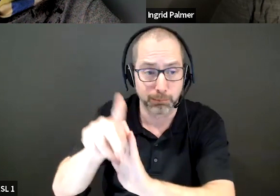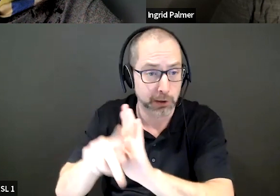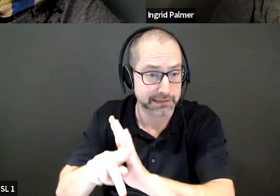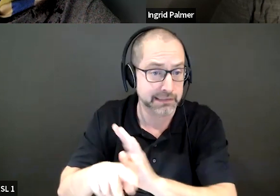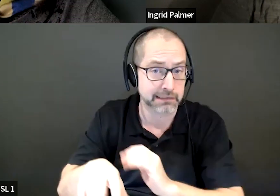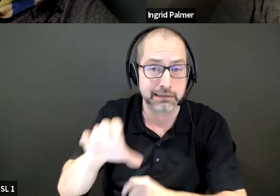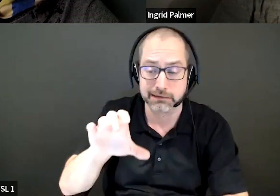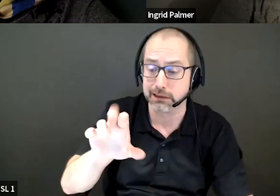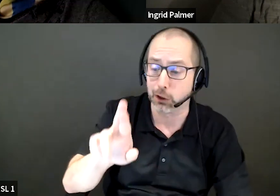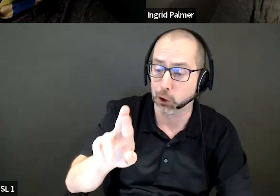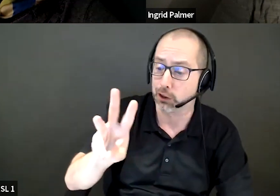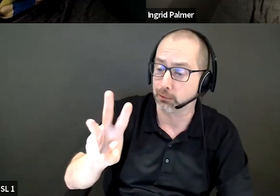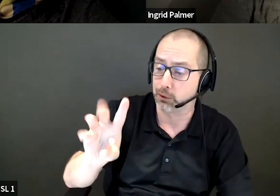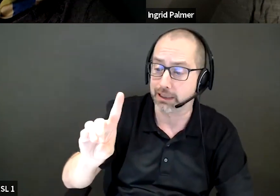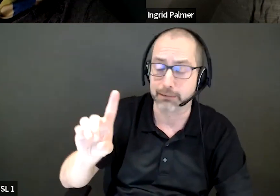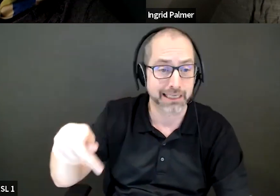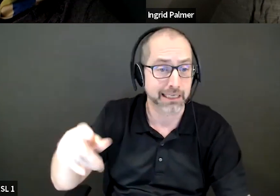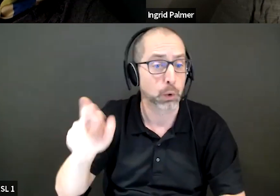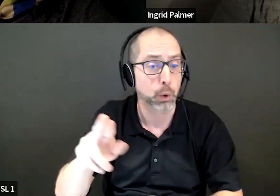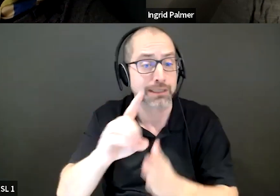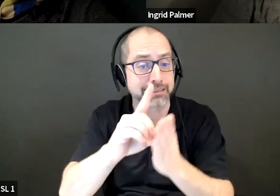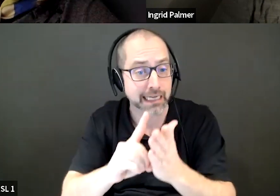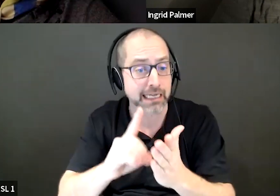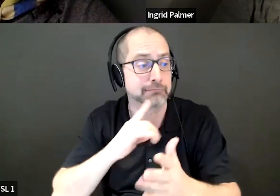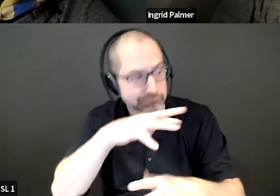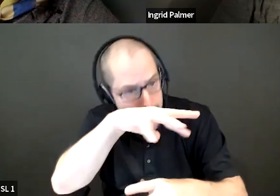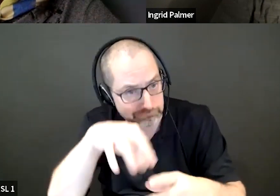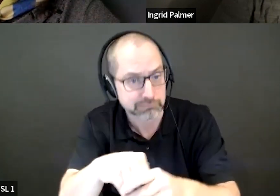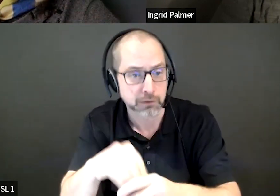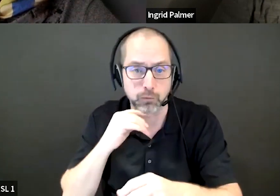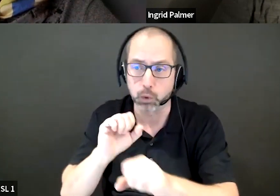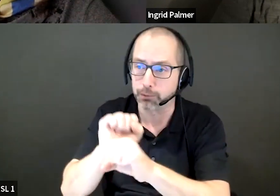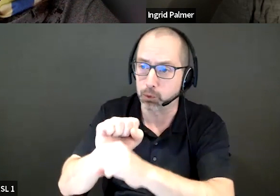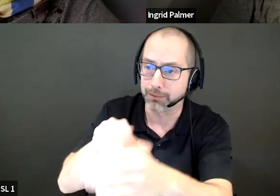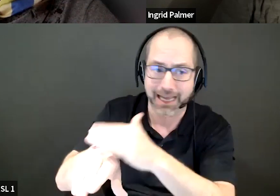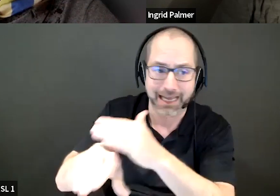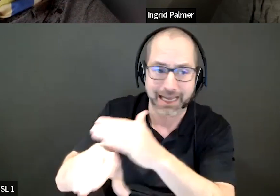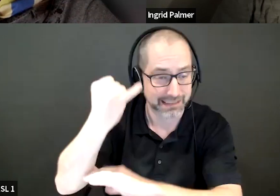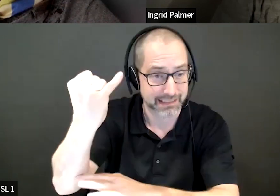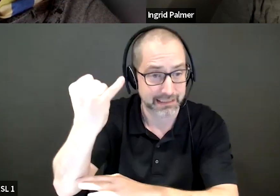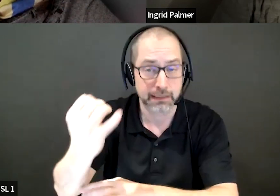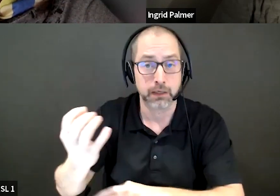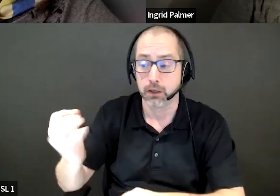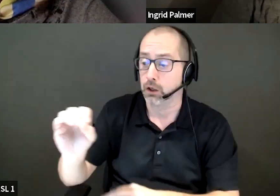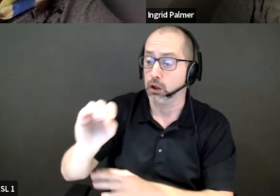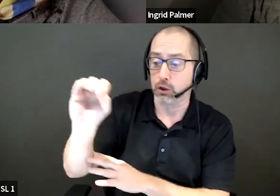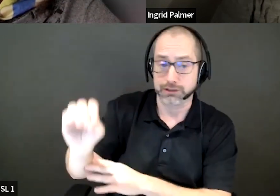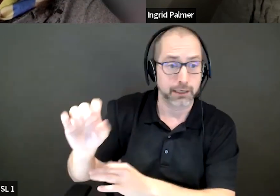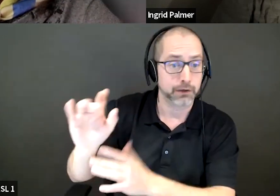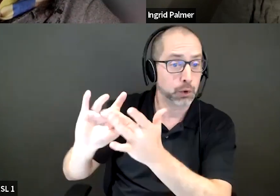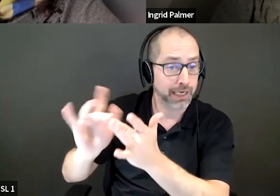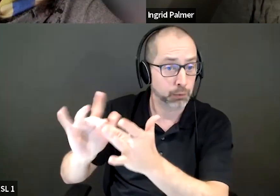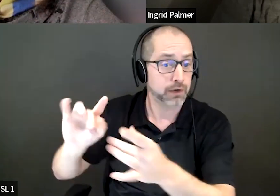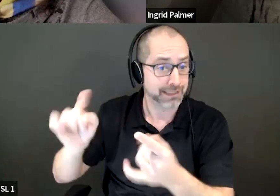CRWDP, or Inclusive Design for Employment Access, IDEA. Ontario Network of Injured Workers